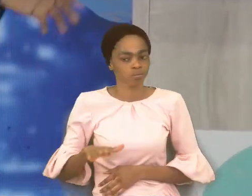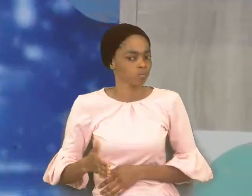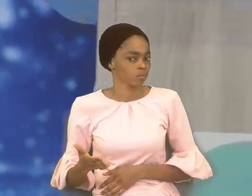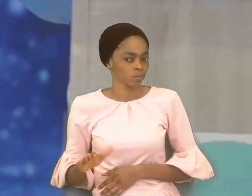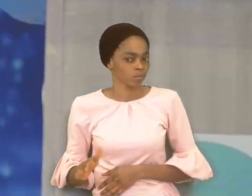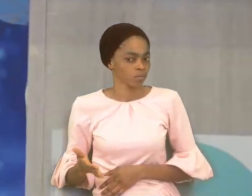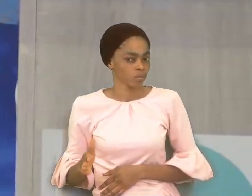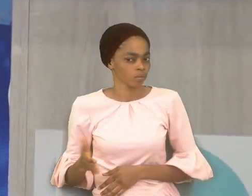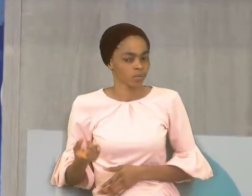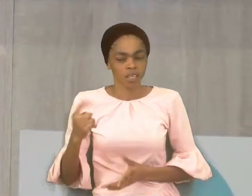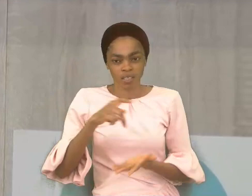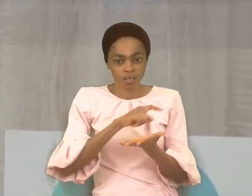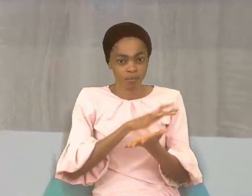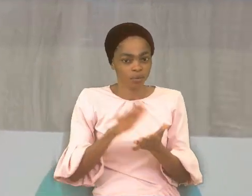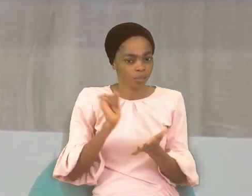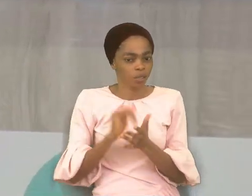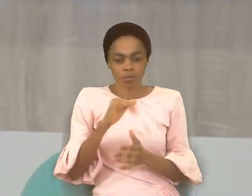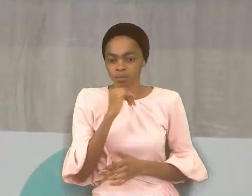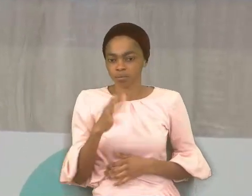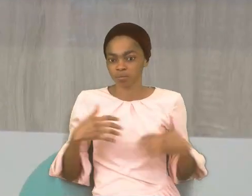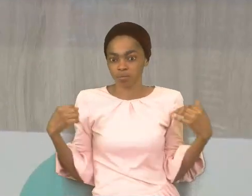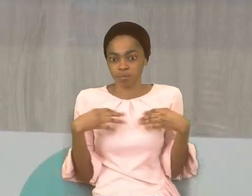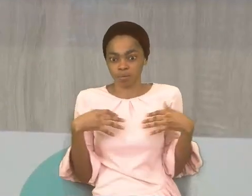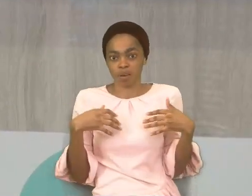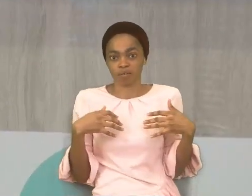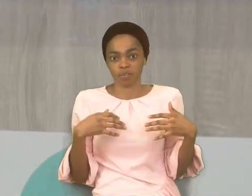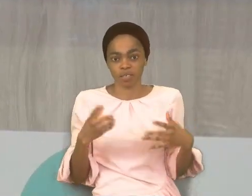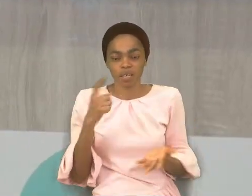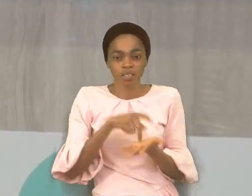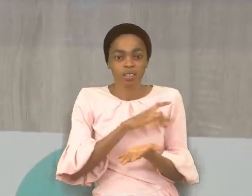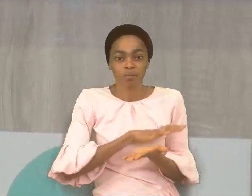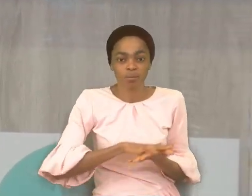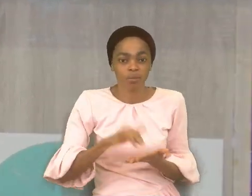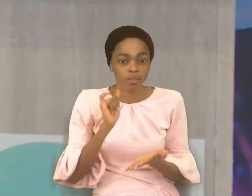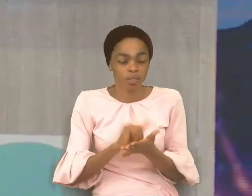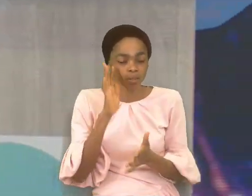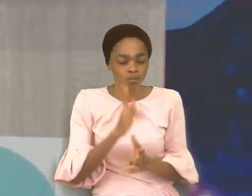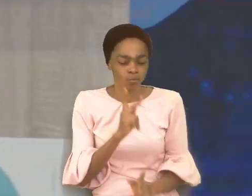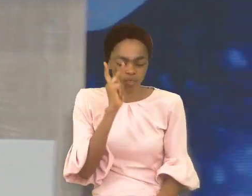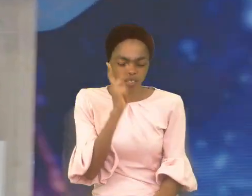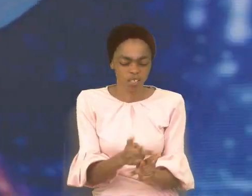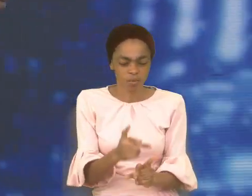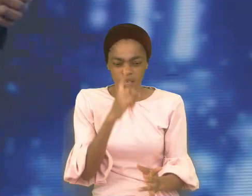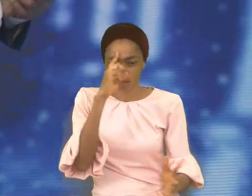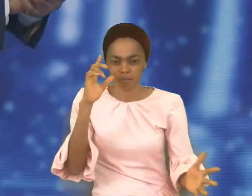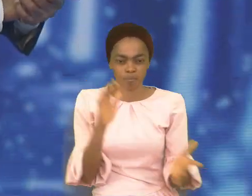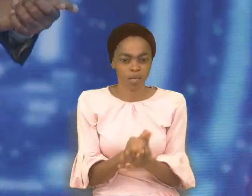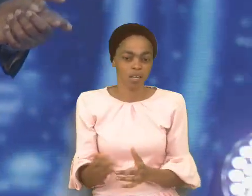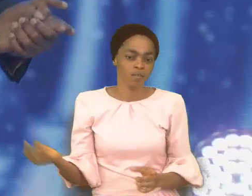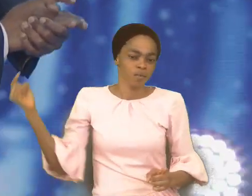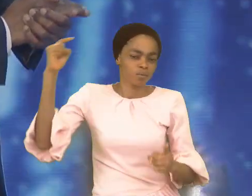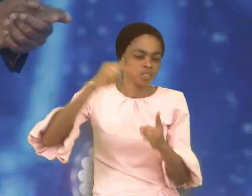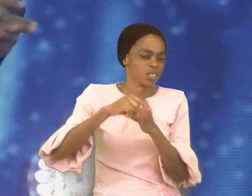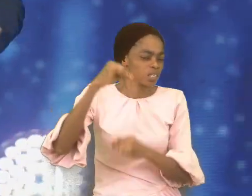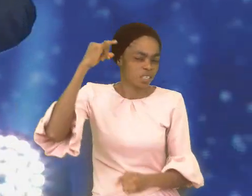pure that will retain their conviction until the final end. Blessed are the